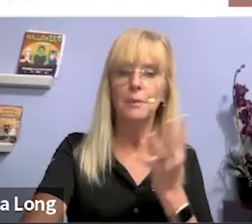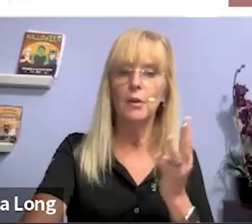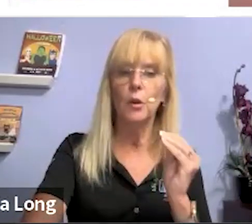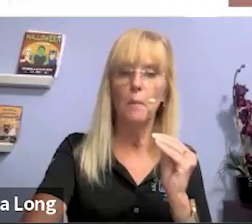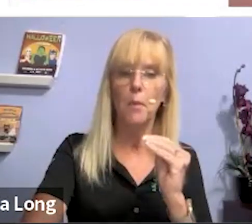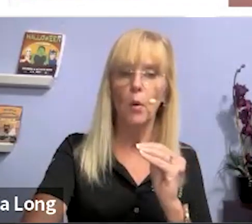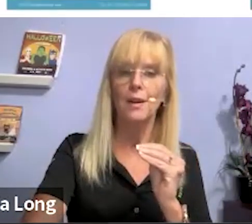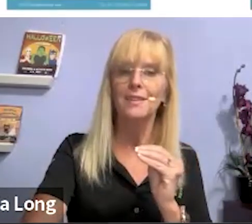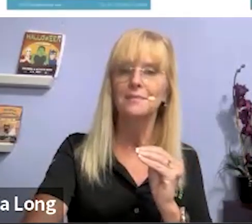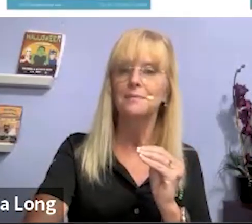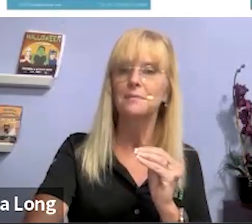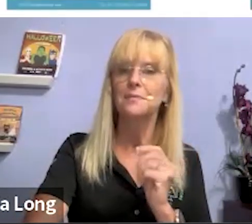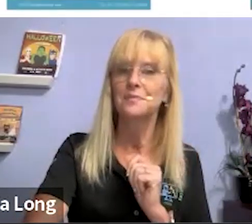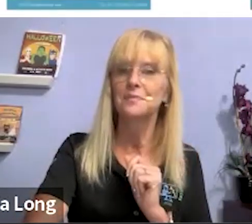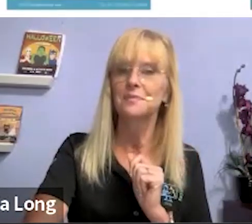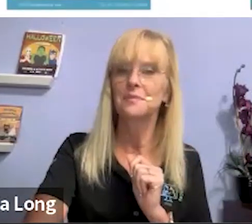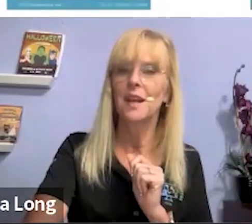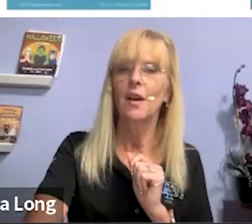to upload more.